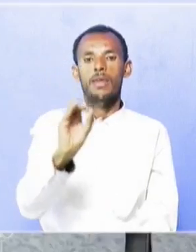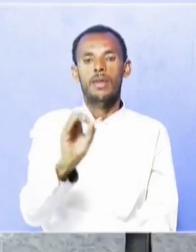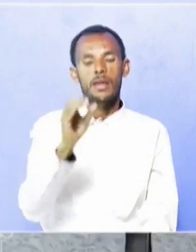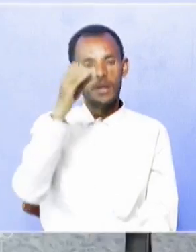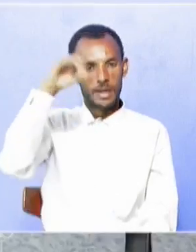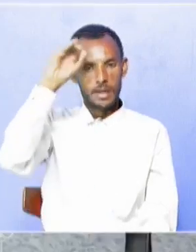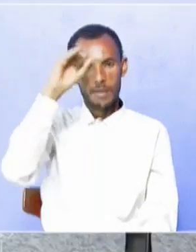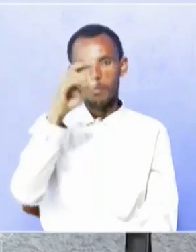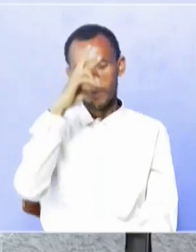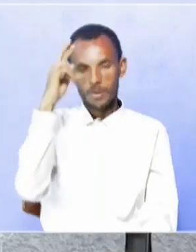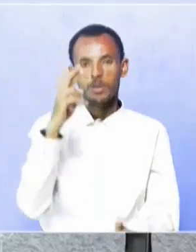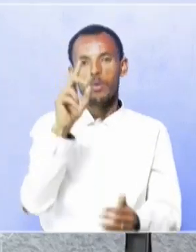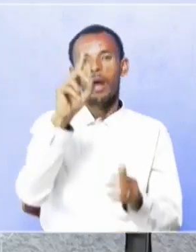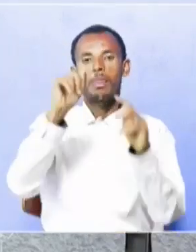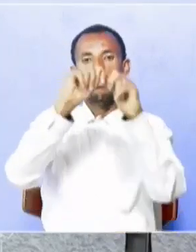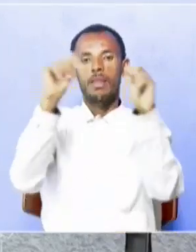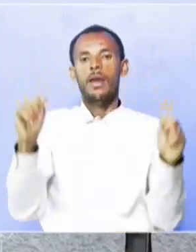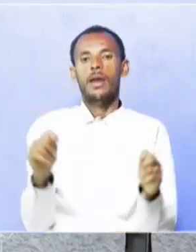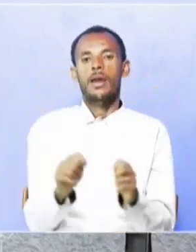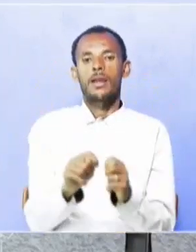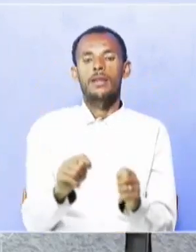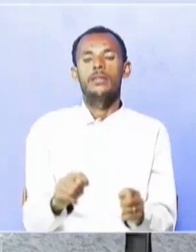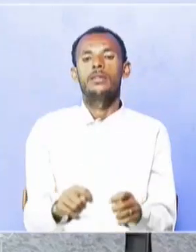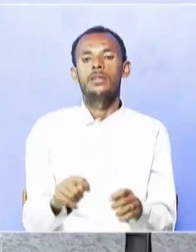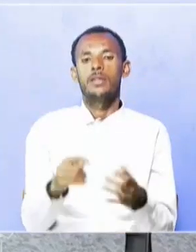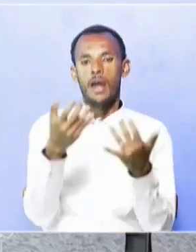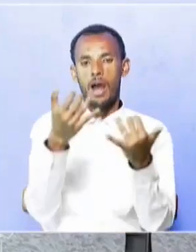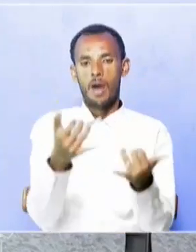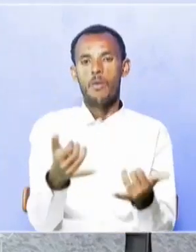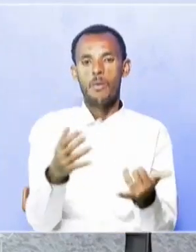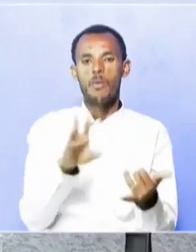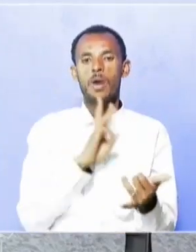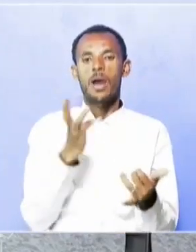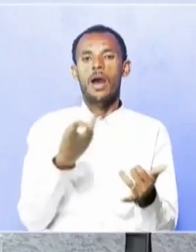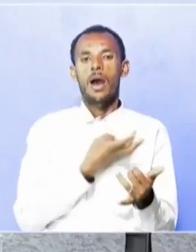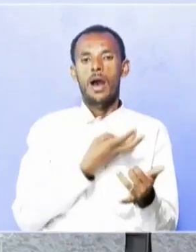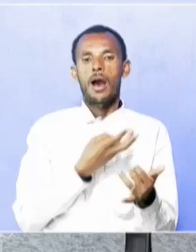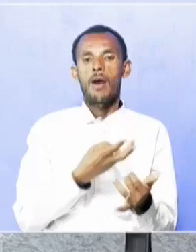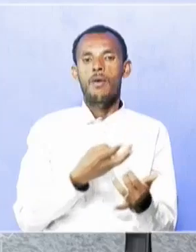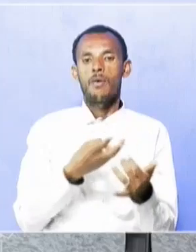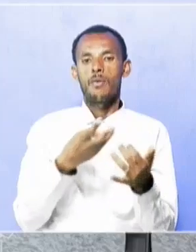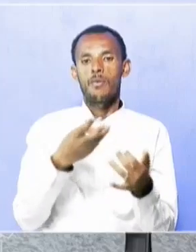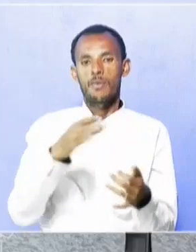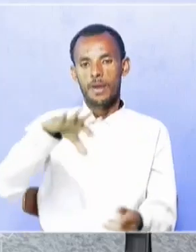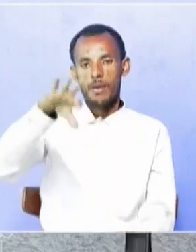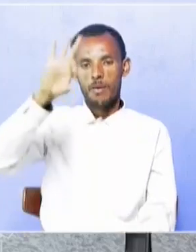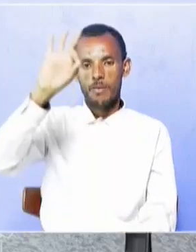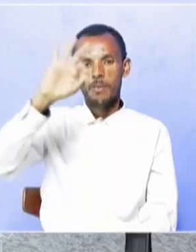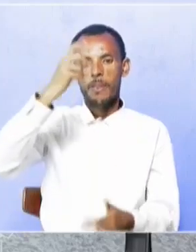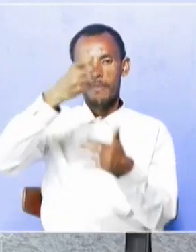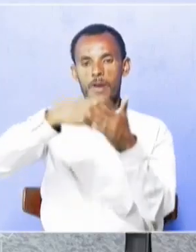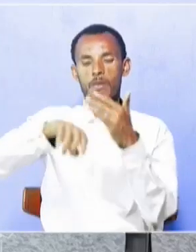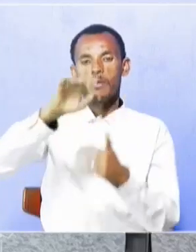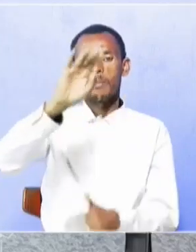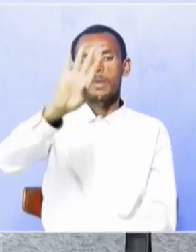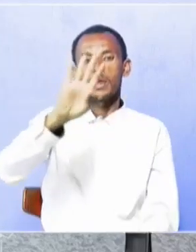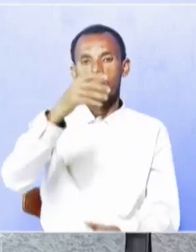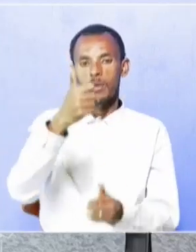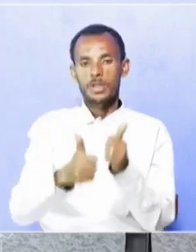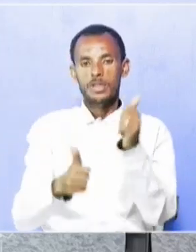Because it's one triangle. Now, we have already obtained the value of B, which